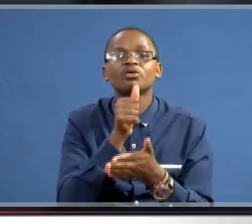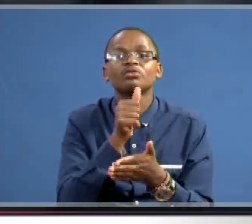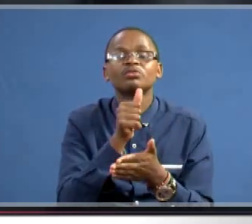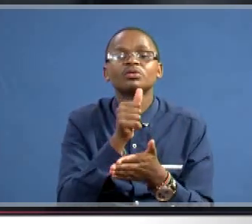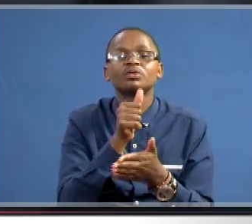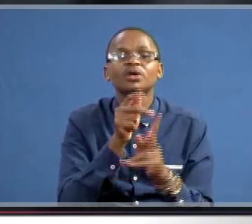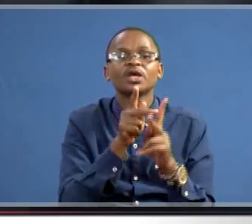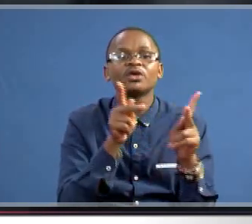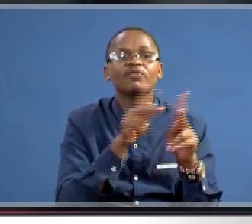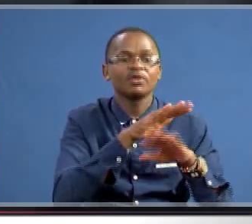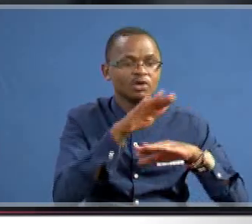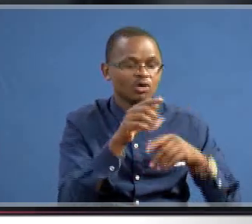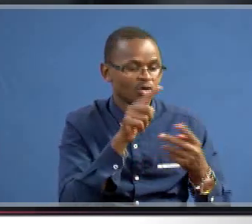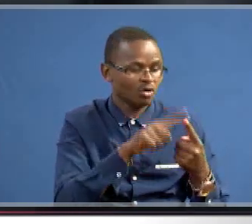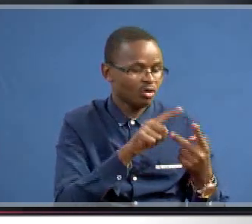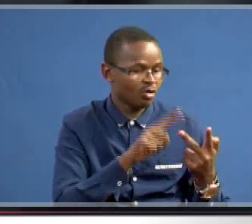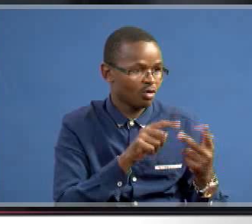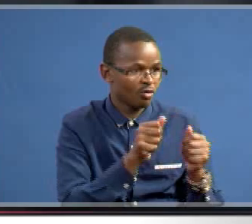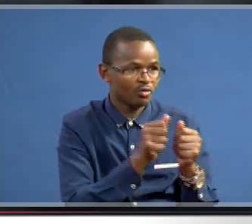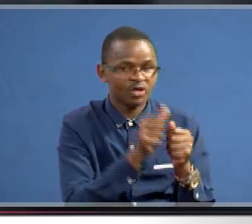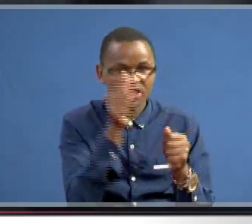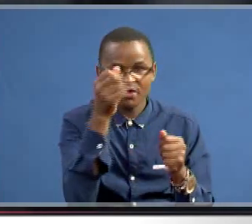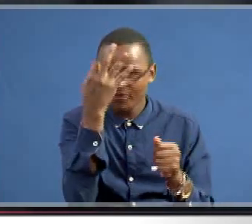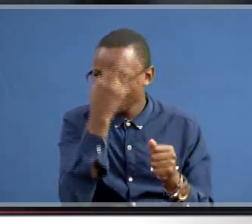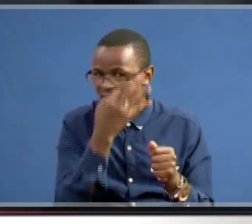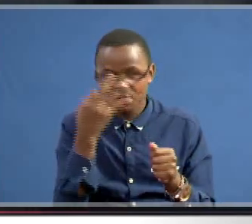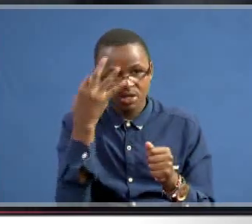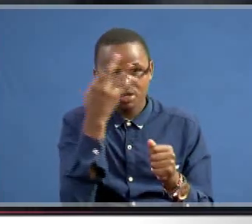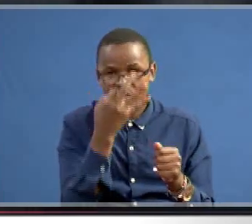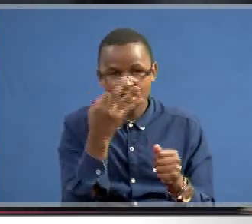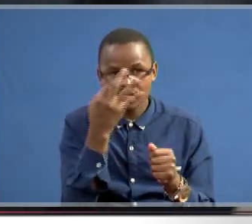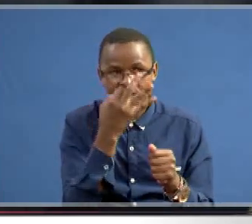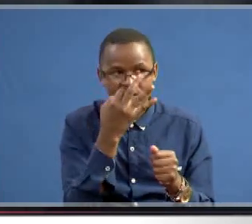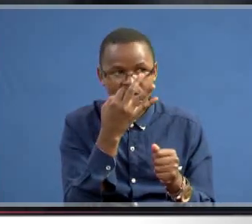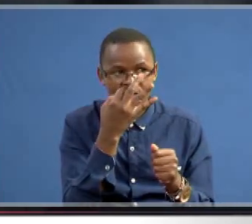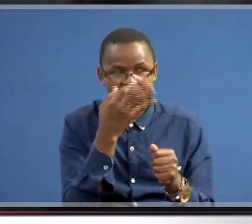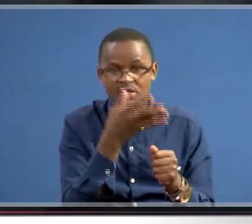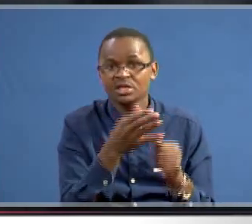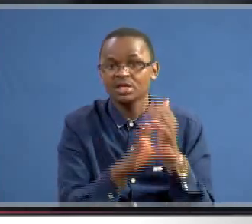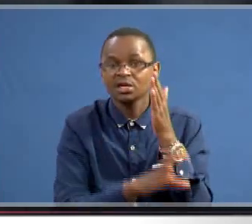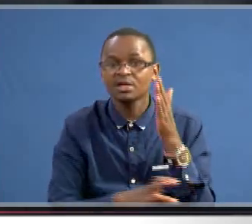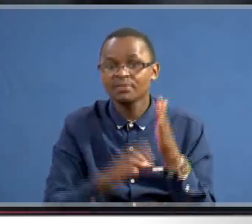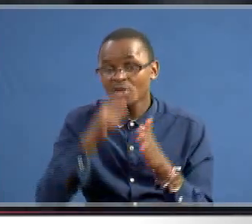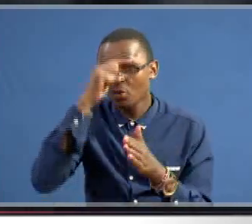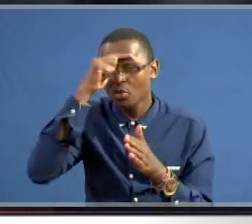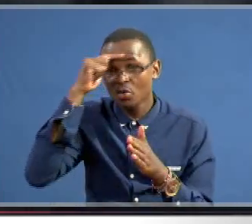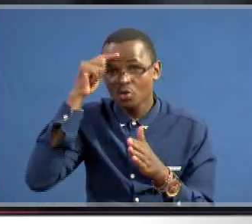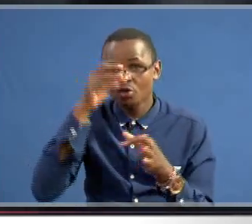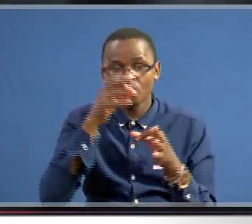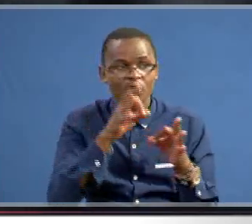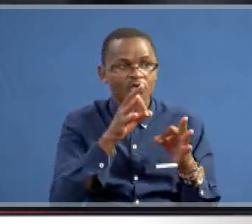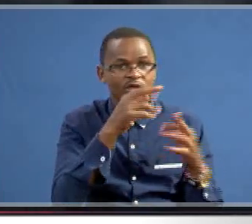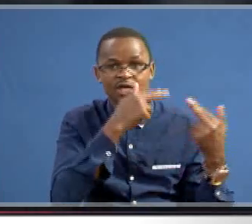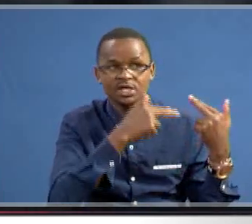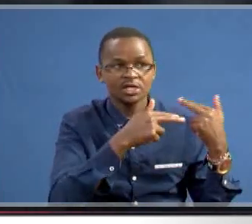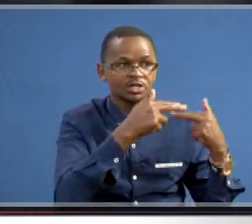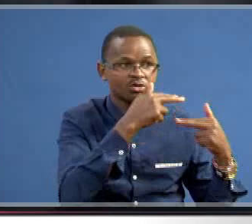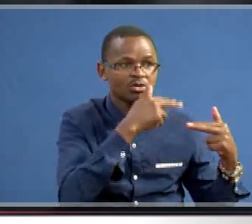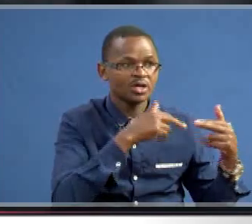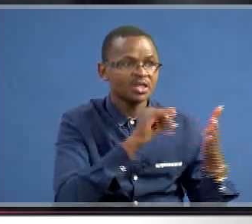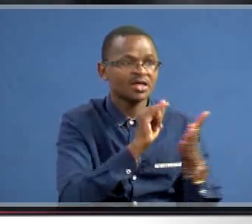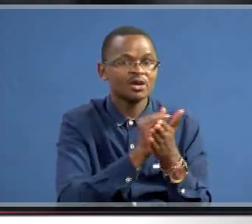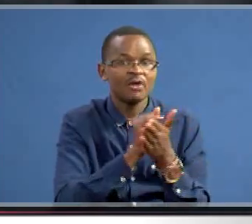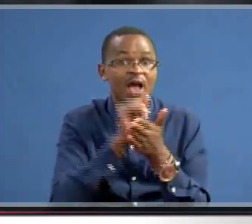every fingerprint matches with a face in this country because of the history